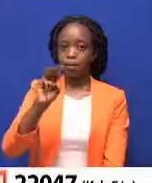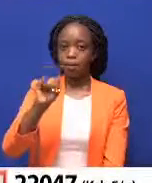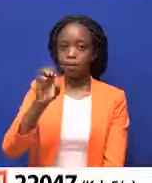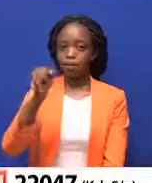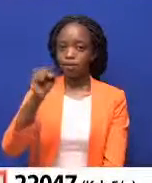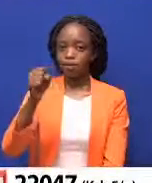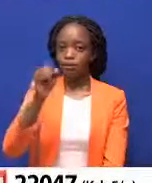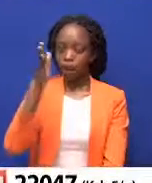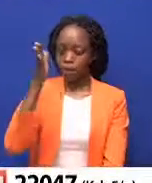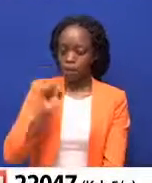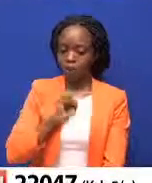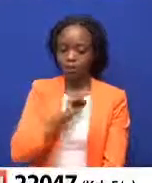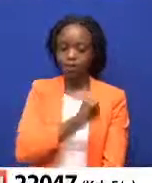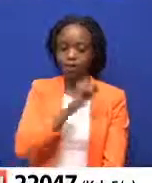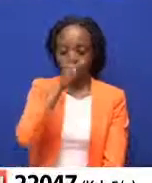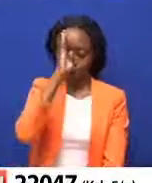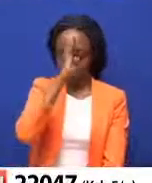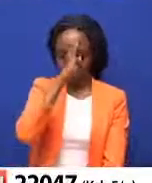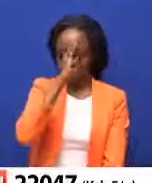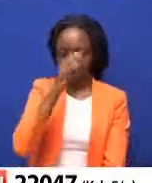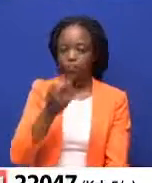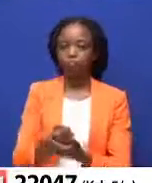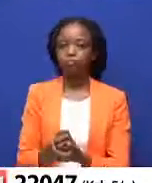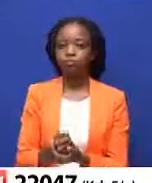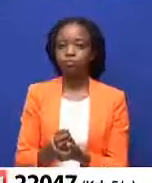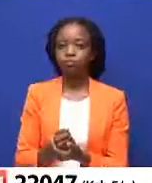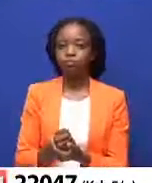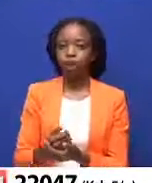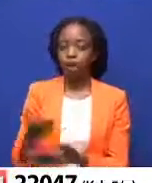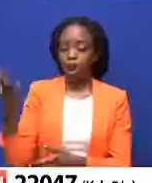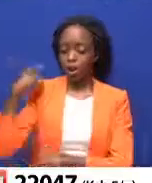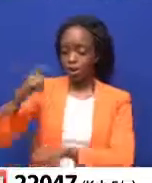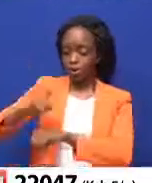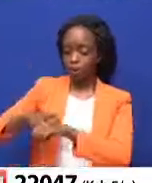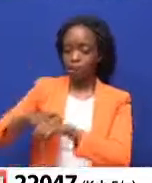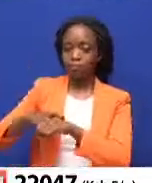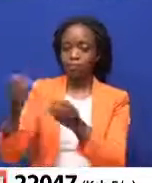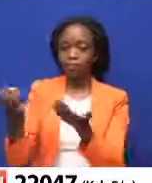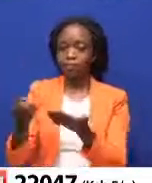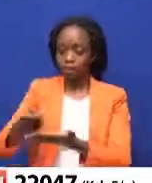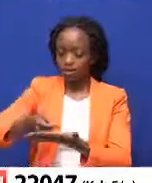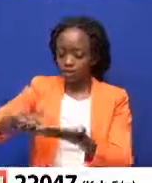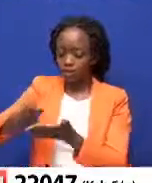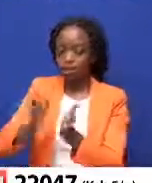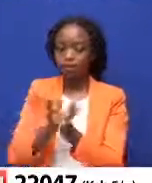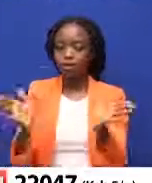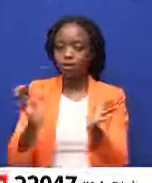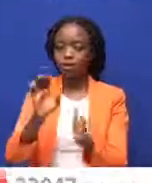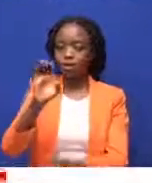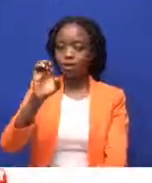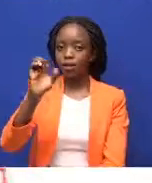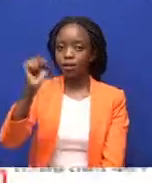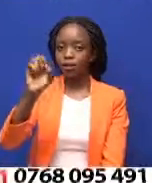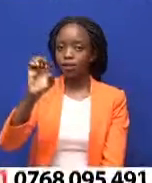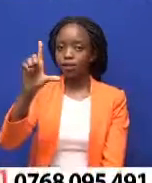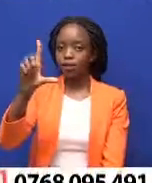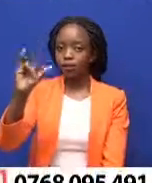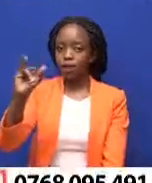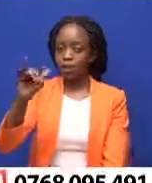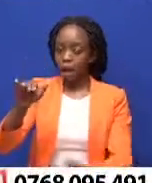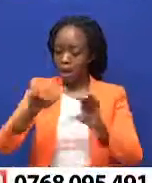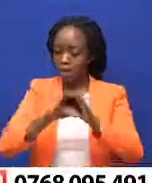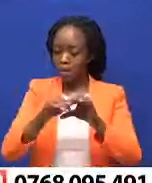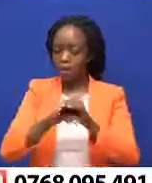the senator of Bungoma. The former Secretary General, Honorable Seli, is a member of Parliament